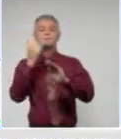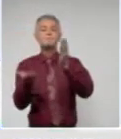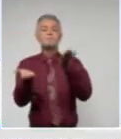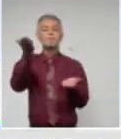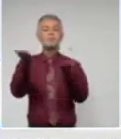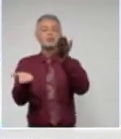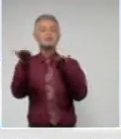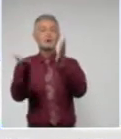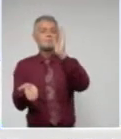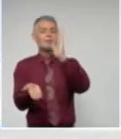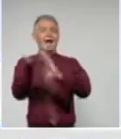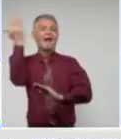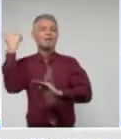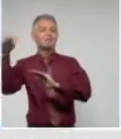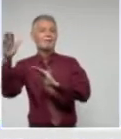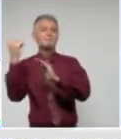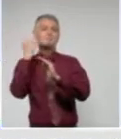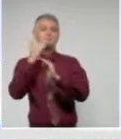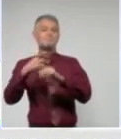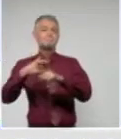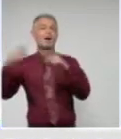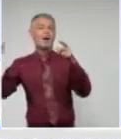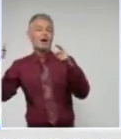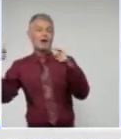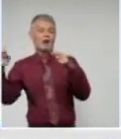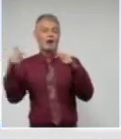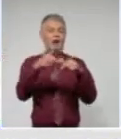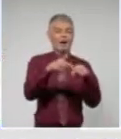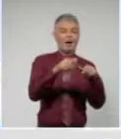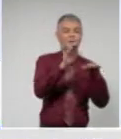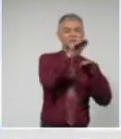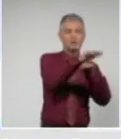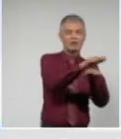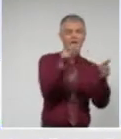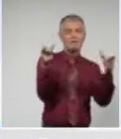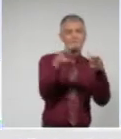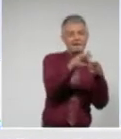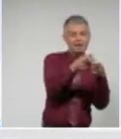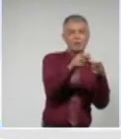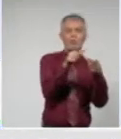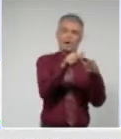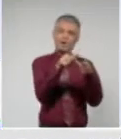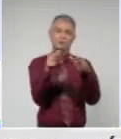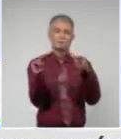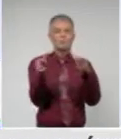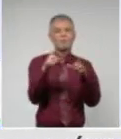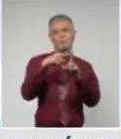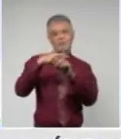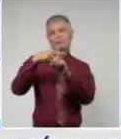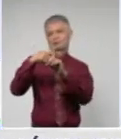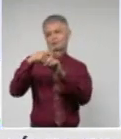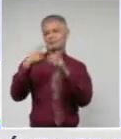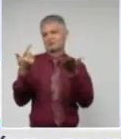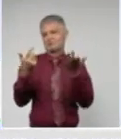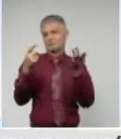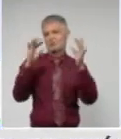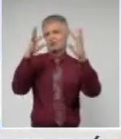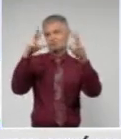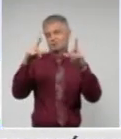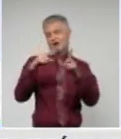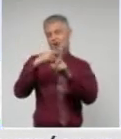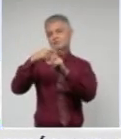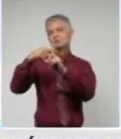11 patients in hospitals in Havana, Camagüey, Villa Clara, and Matanzas are also reported